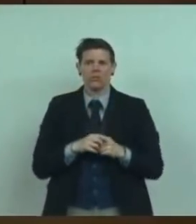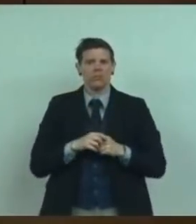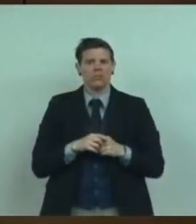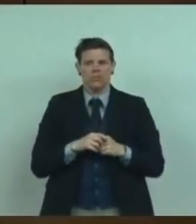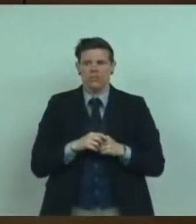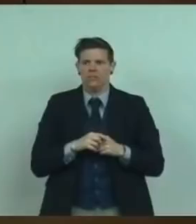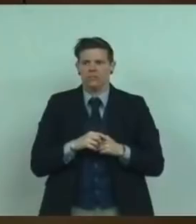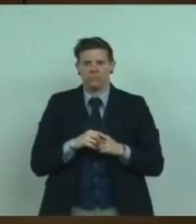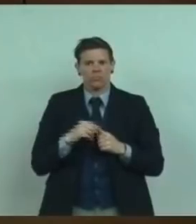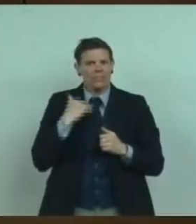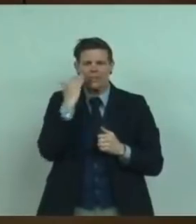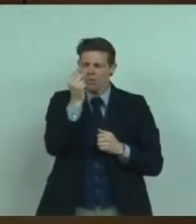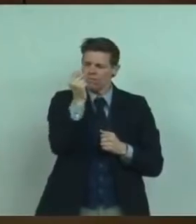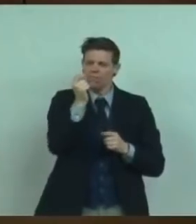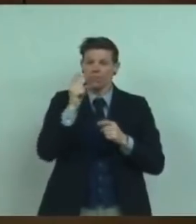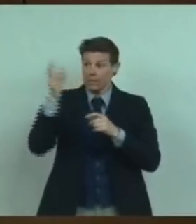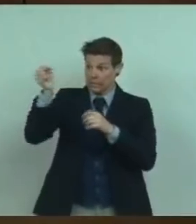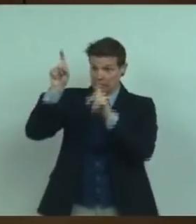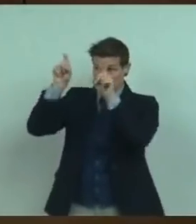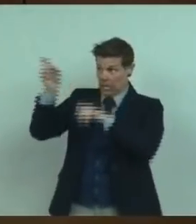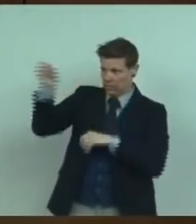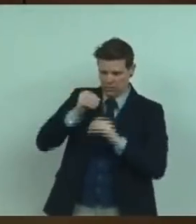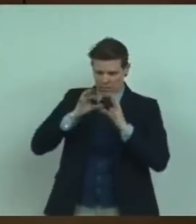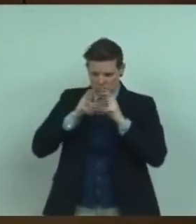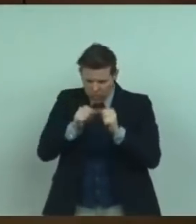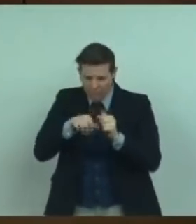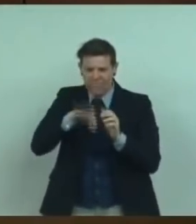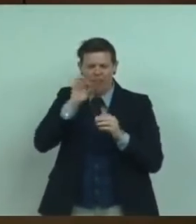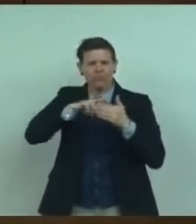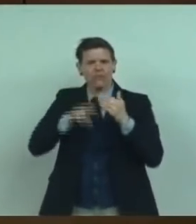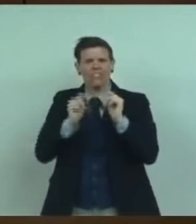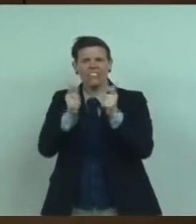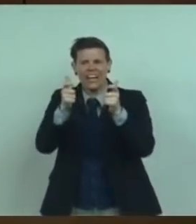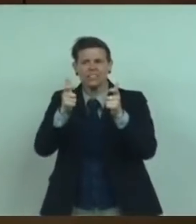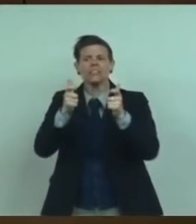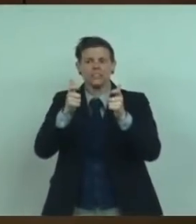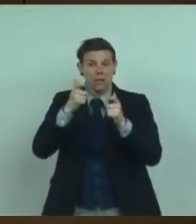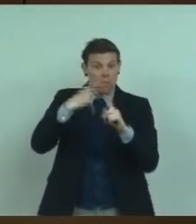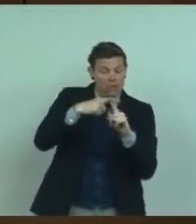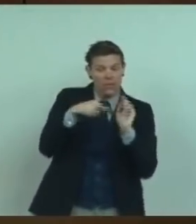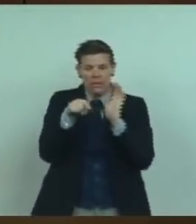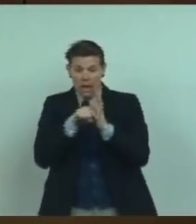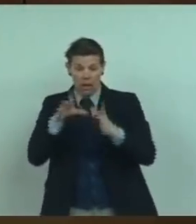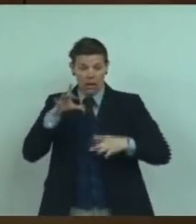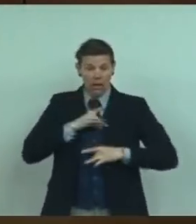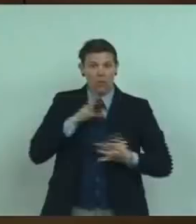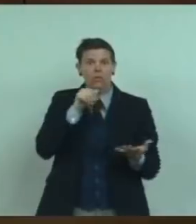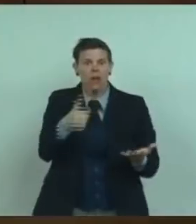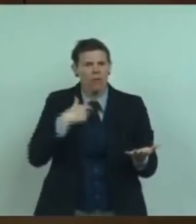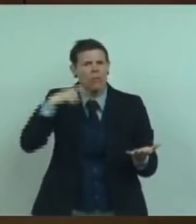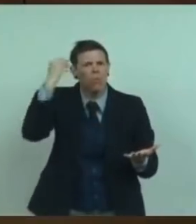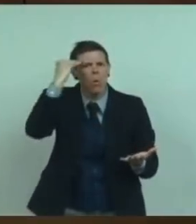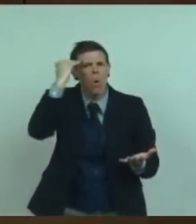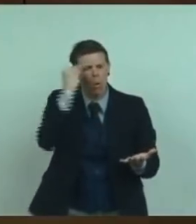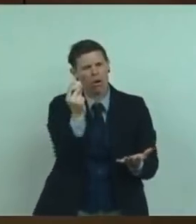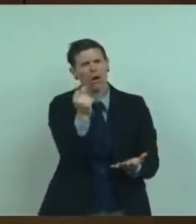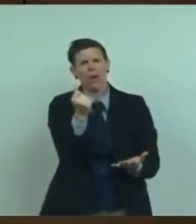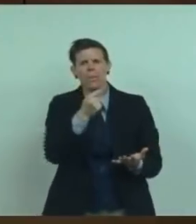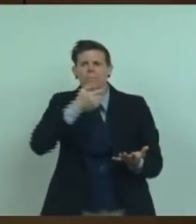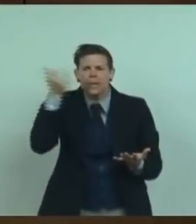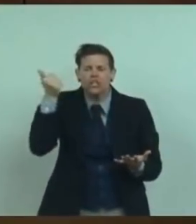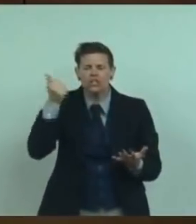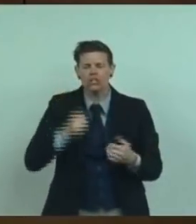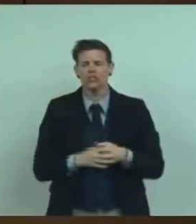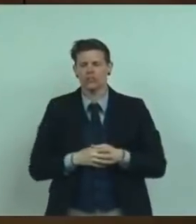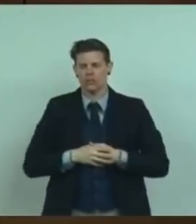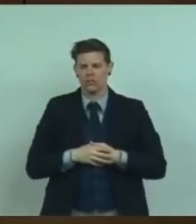we can, even in 4 hours, we want to know what the results are of all of the testing that we're doing statewide. So that's